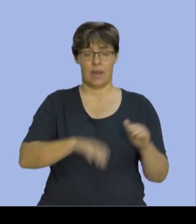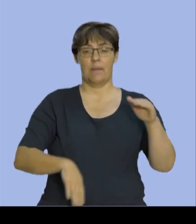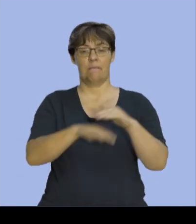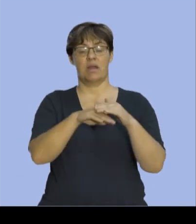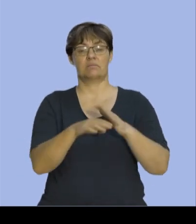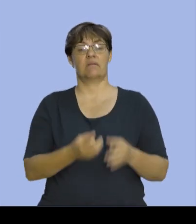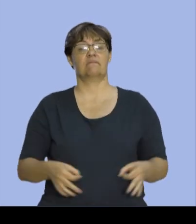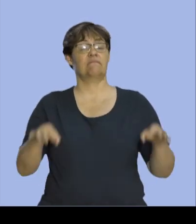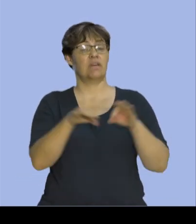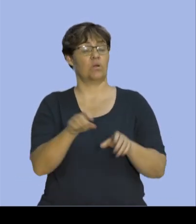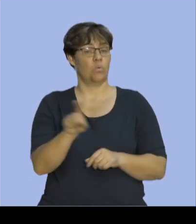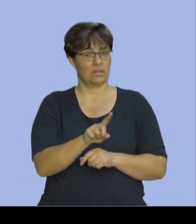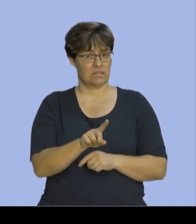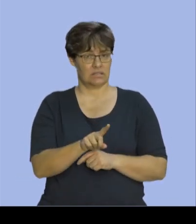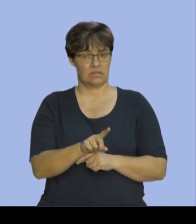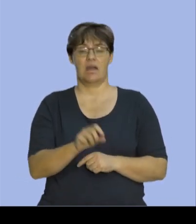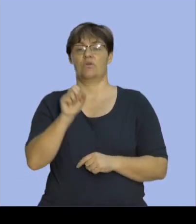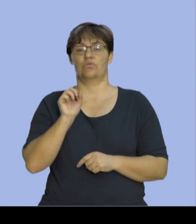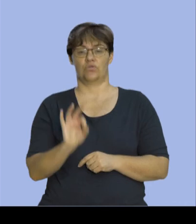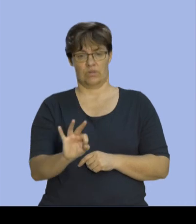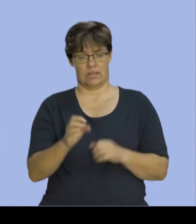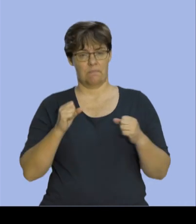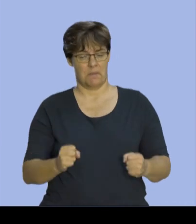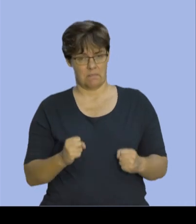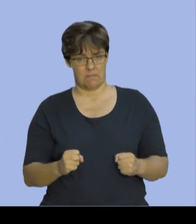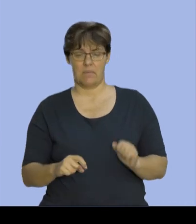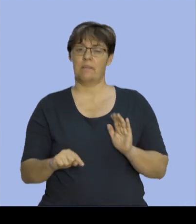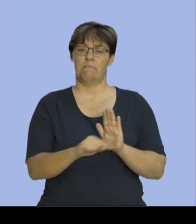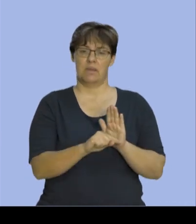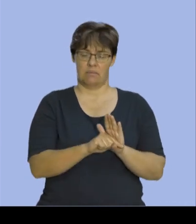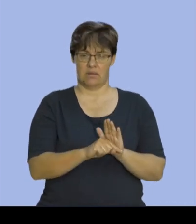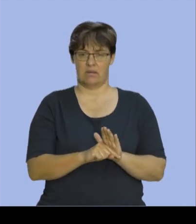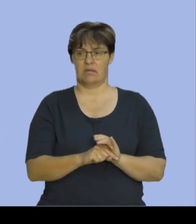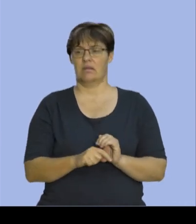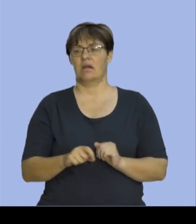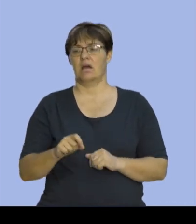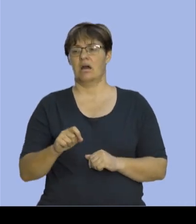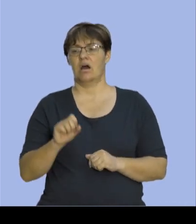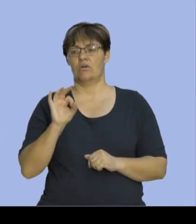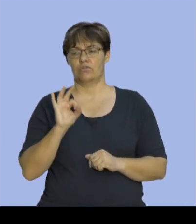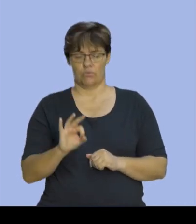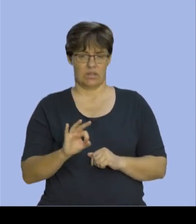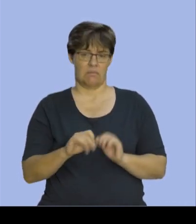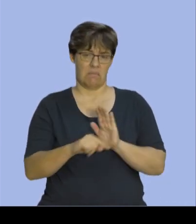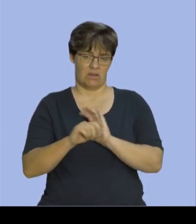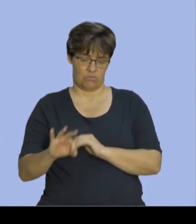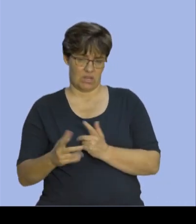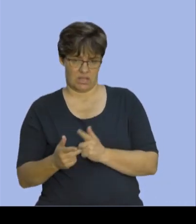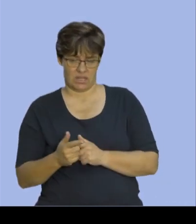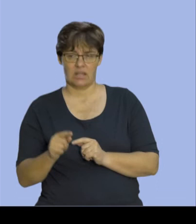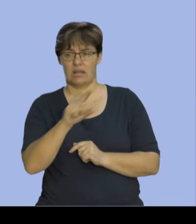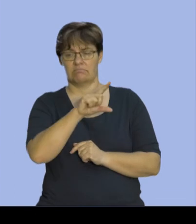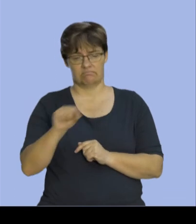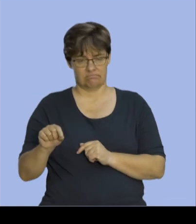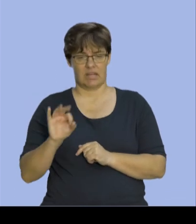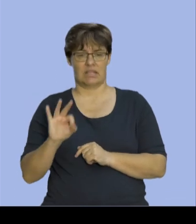is going to still be at 3, the minimum value will be at 3, and then you know amplitude will be at